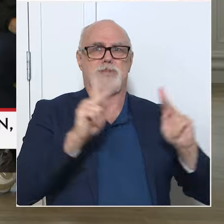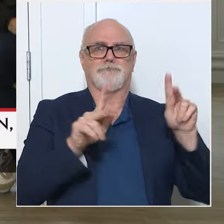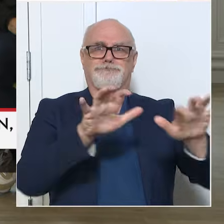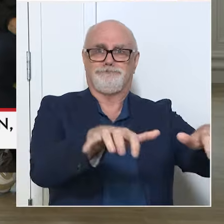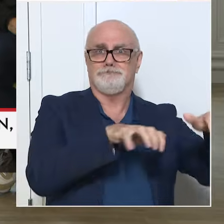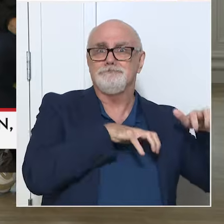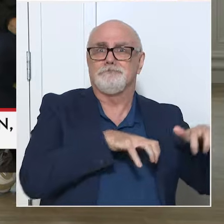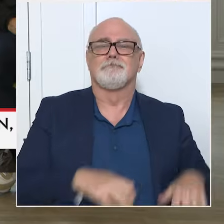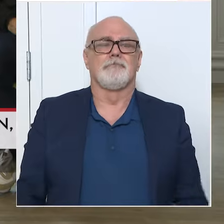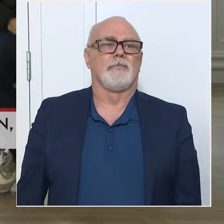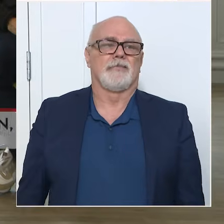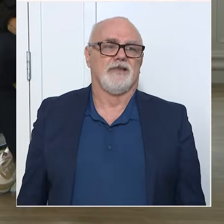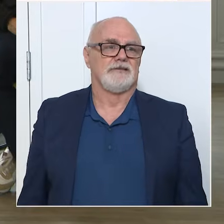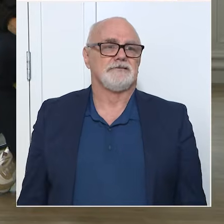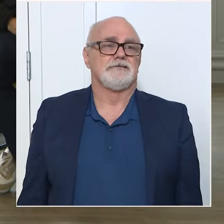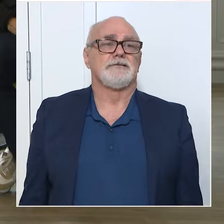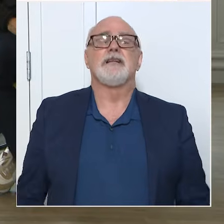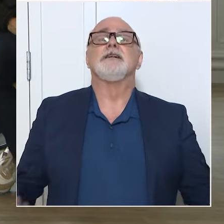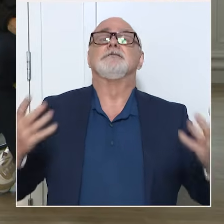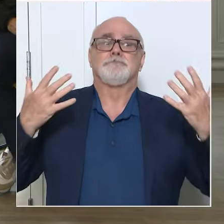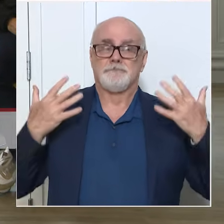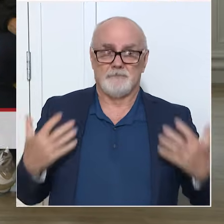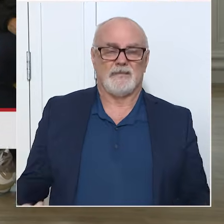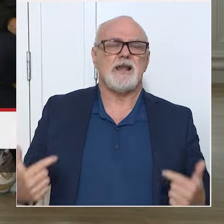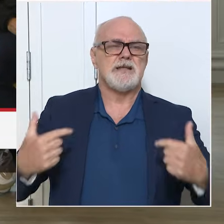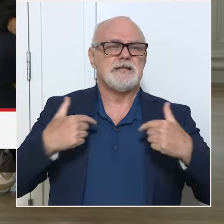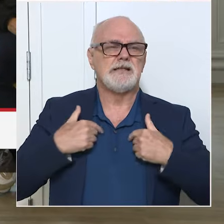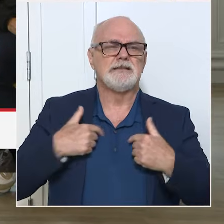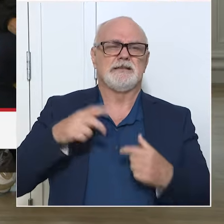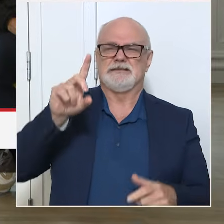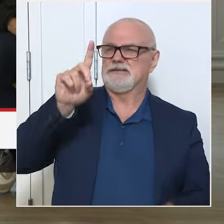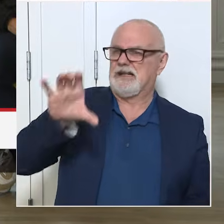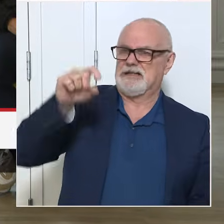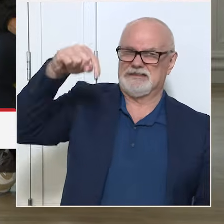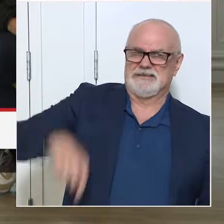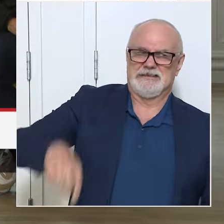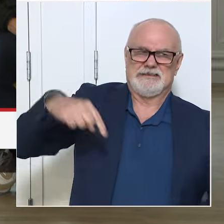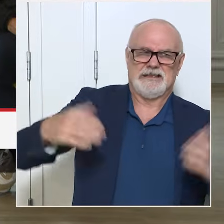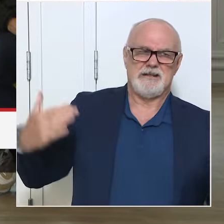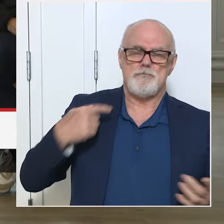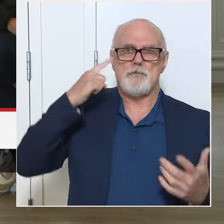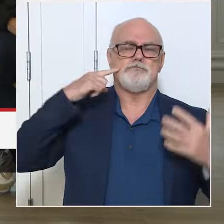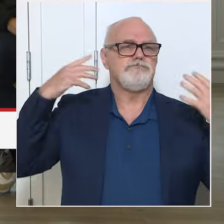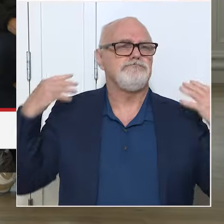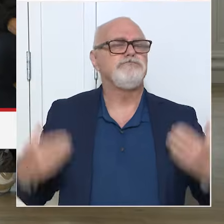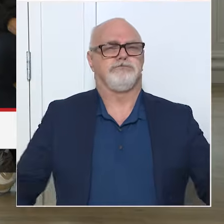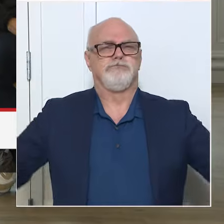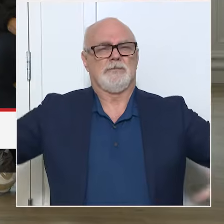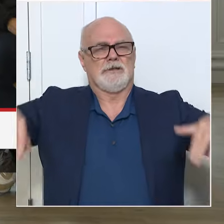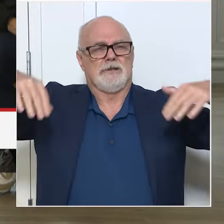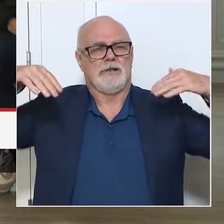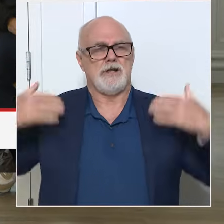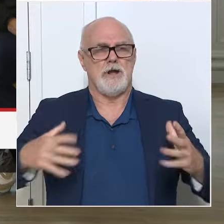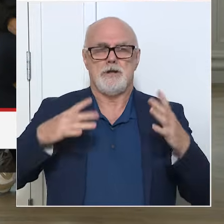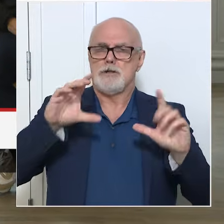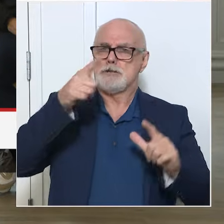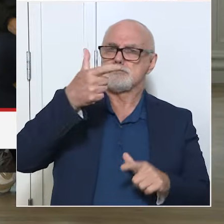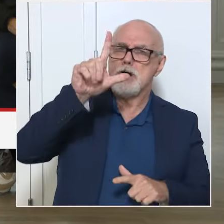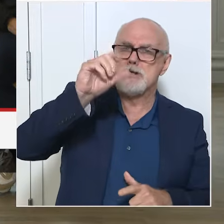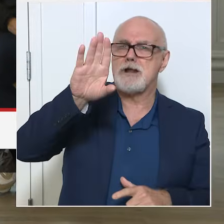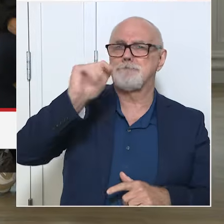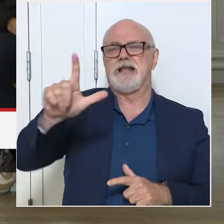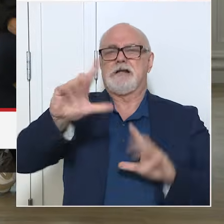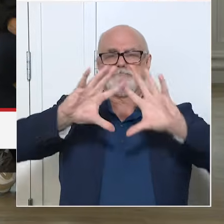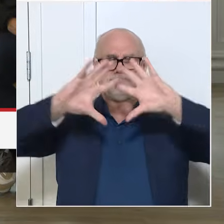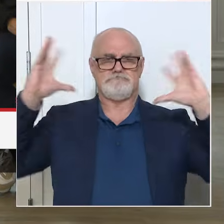So I find DC to be both globally connected and deeply community-driven.